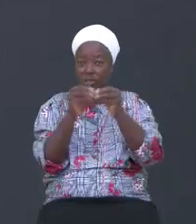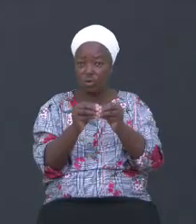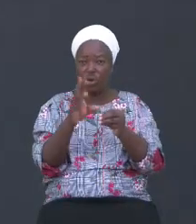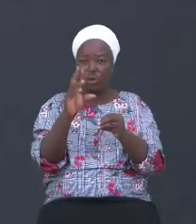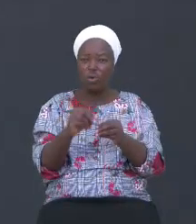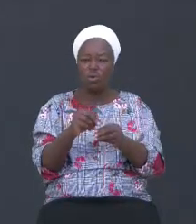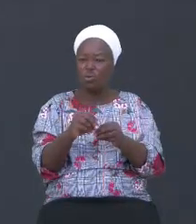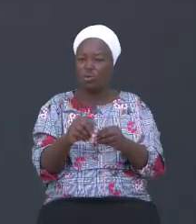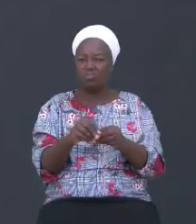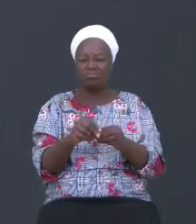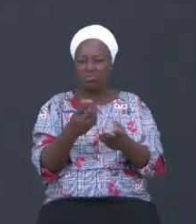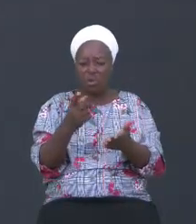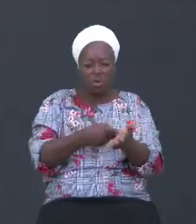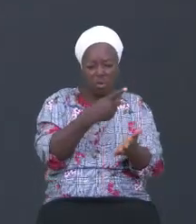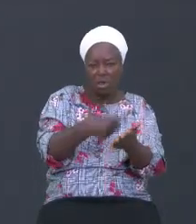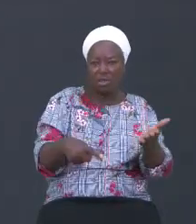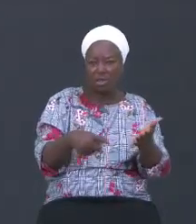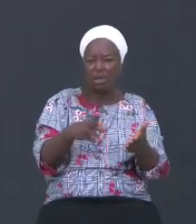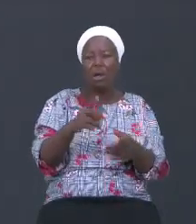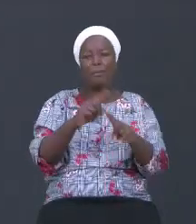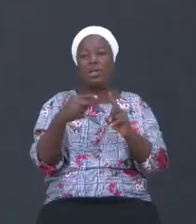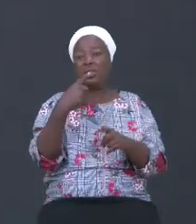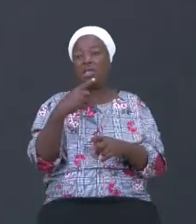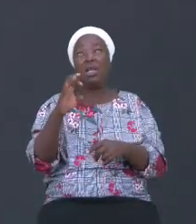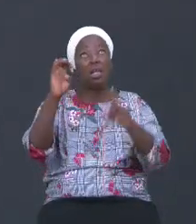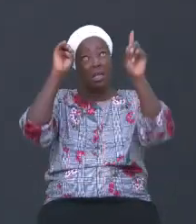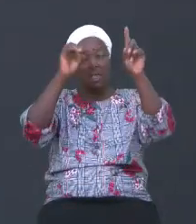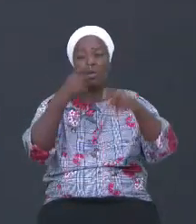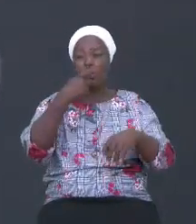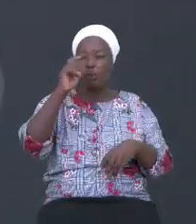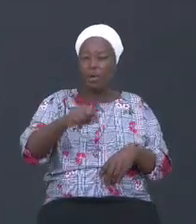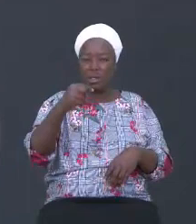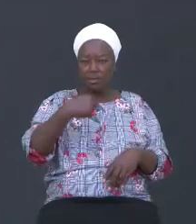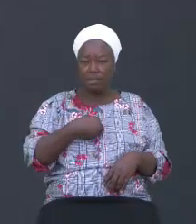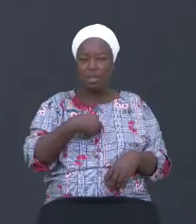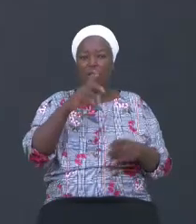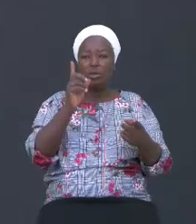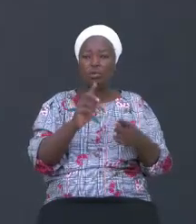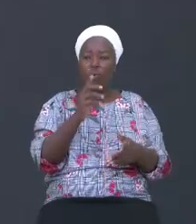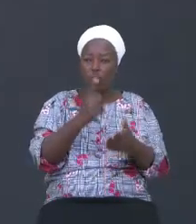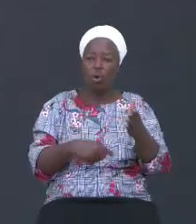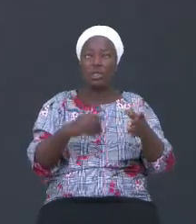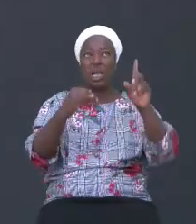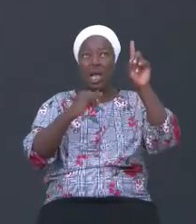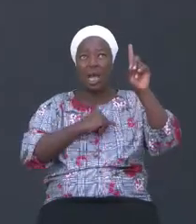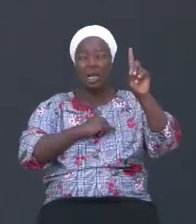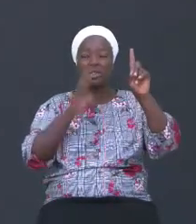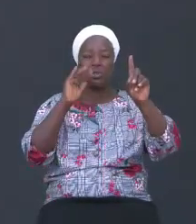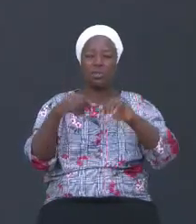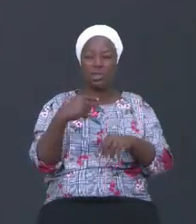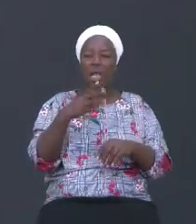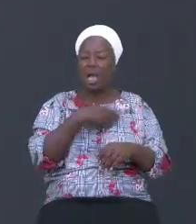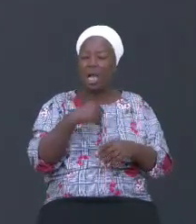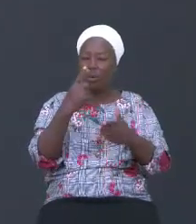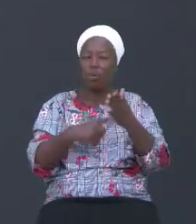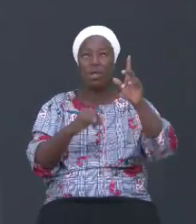no modification. He said, he commanded me what I should say and what I